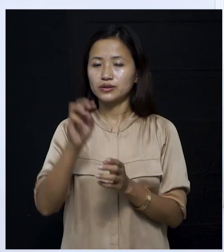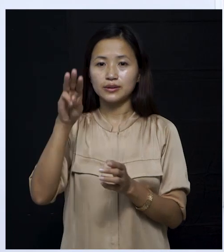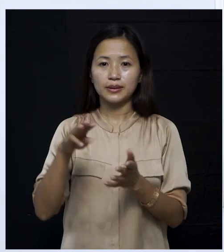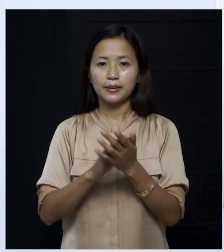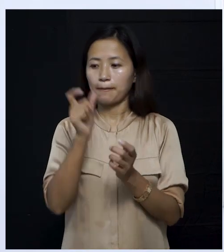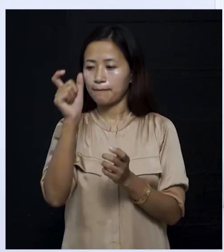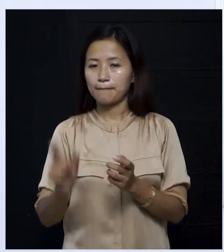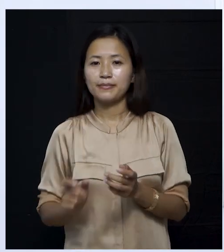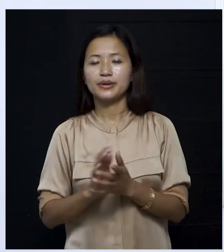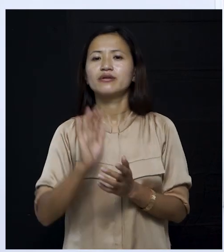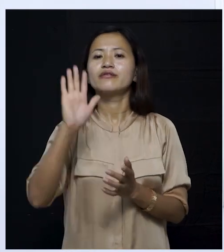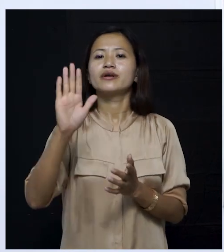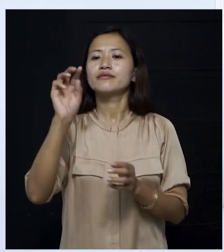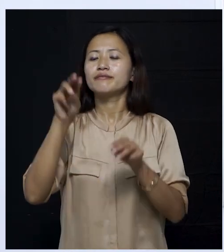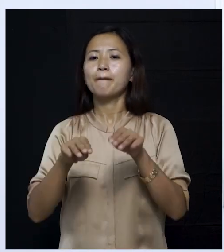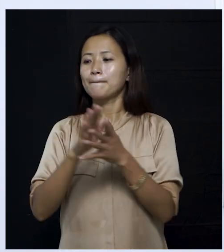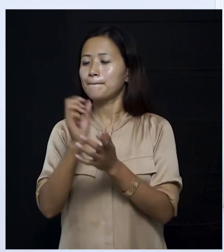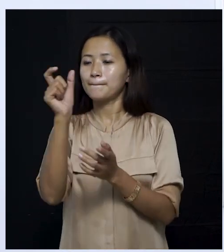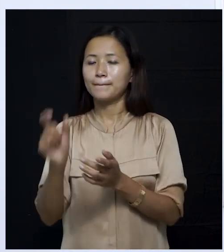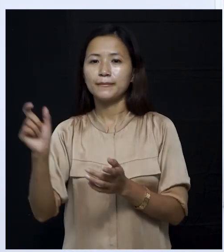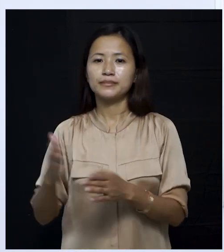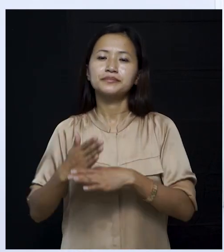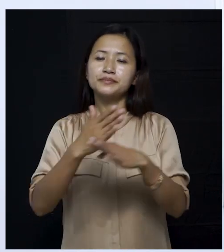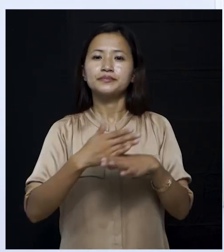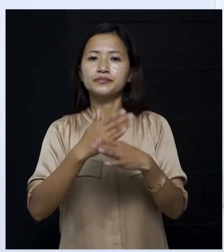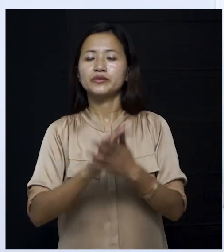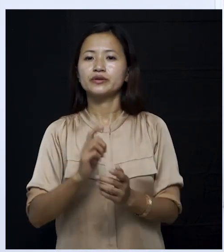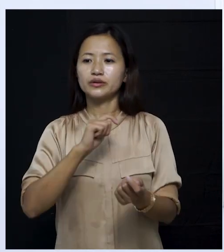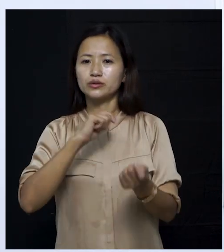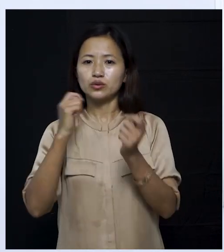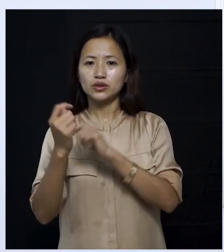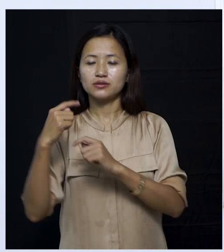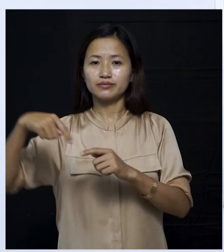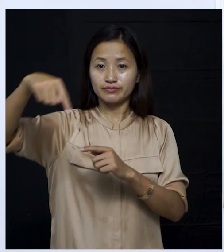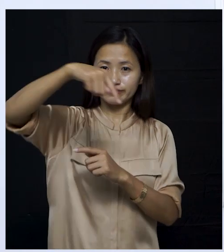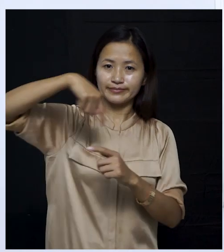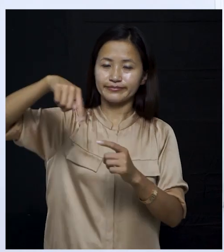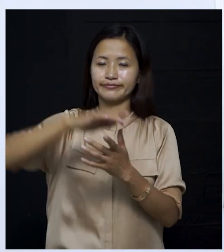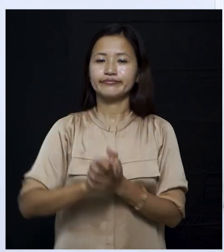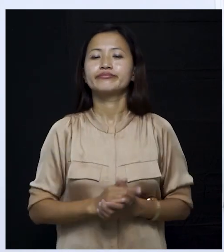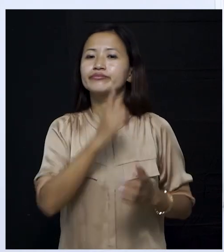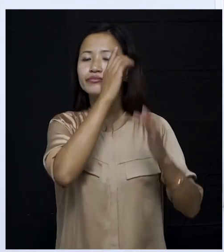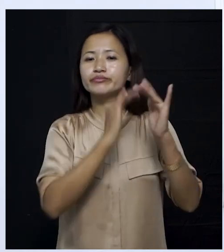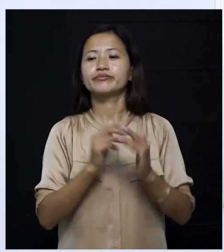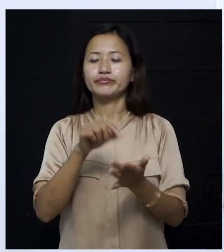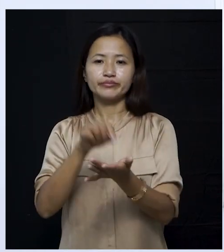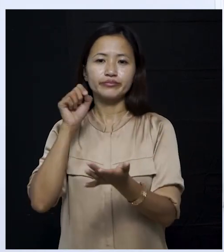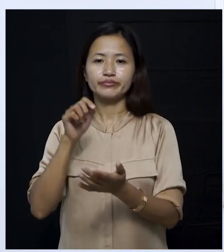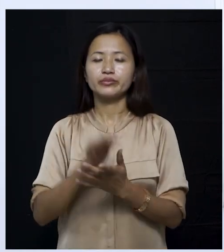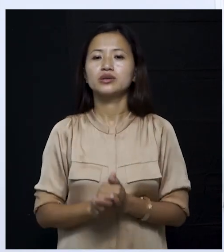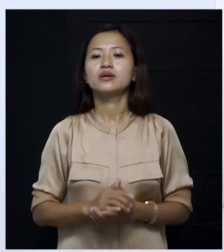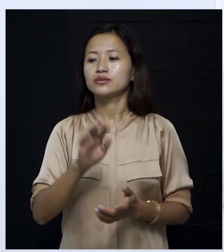and all these 5 members, they will be getting their share in rotation. I hope you got my point. So that is